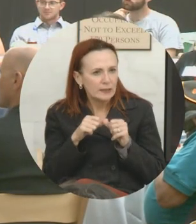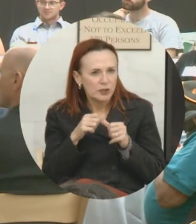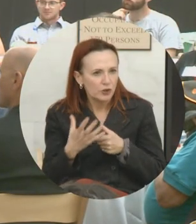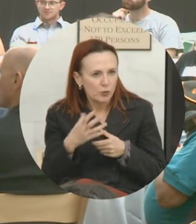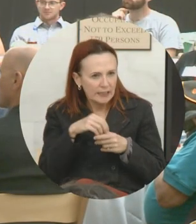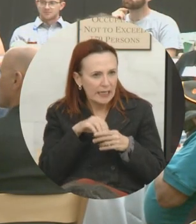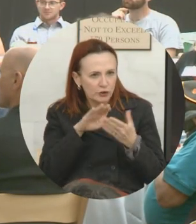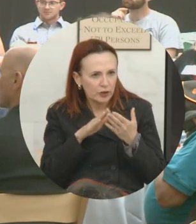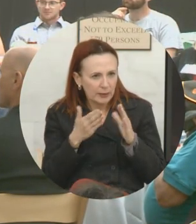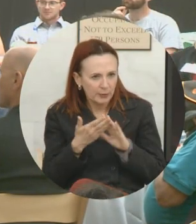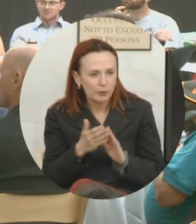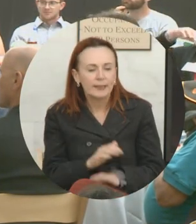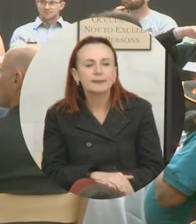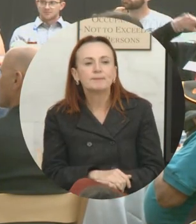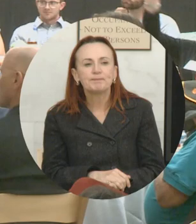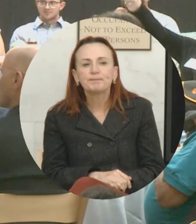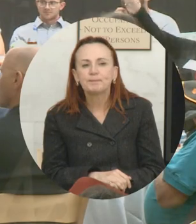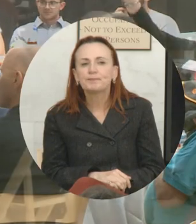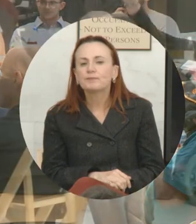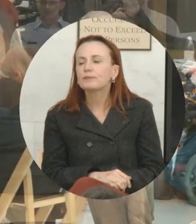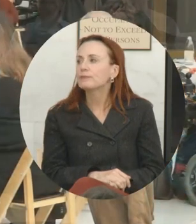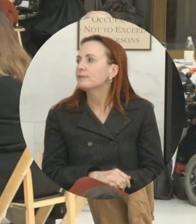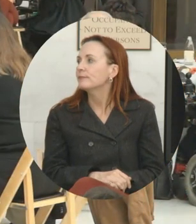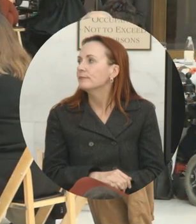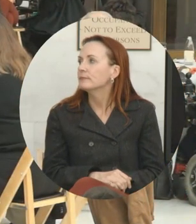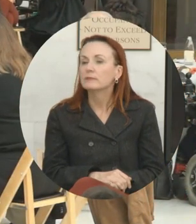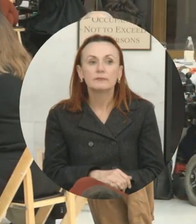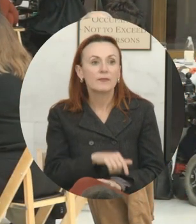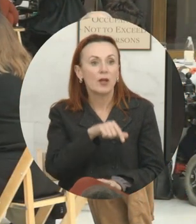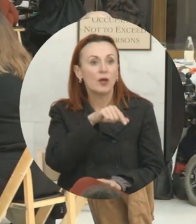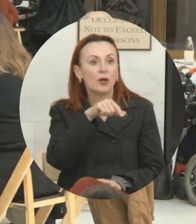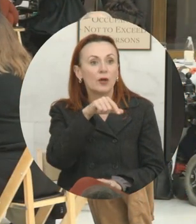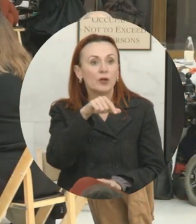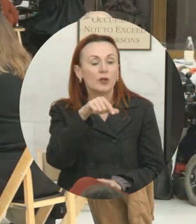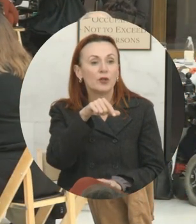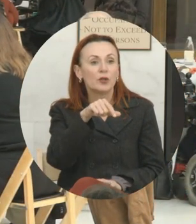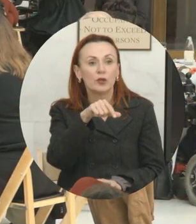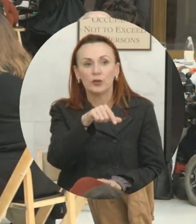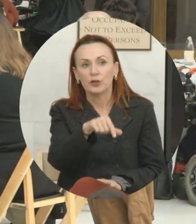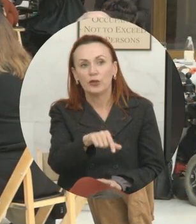Check. QA right now? Yes, Q&A. Hello, yes.